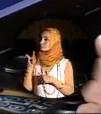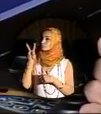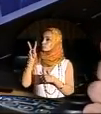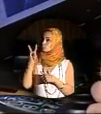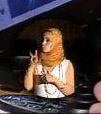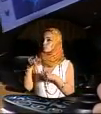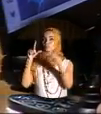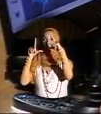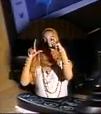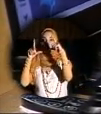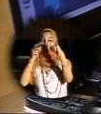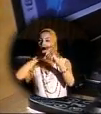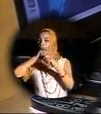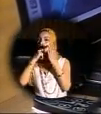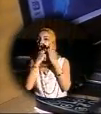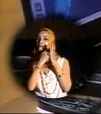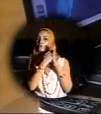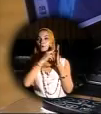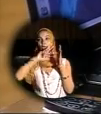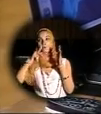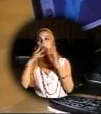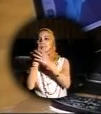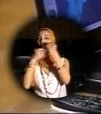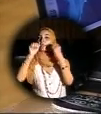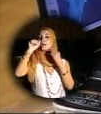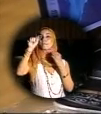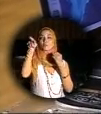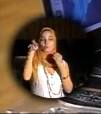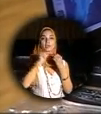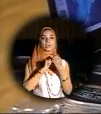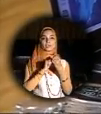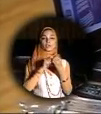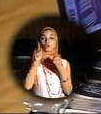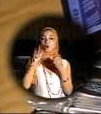well. So he can do that all by himself, with head movements.